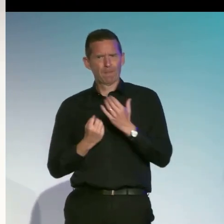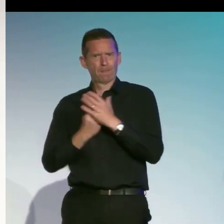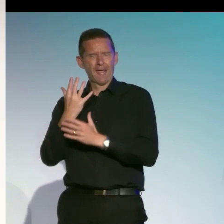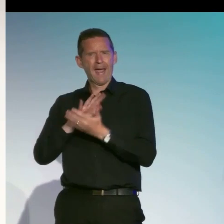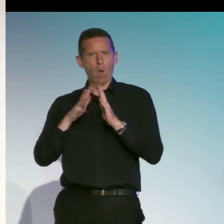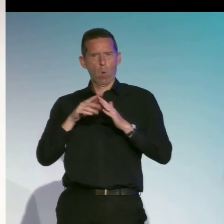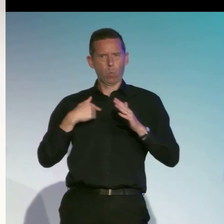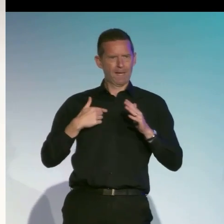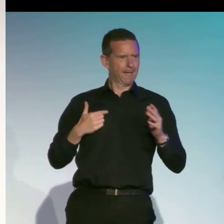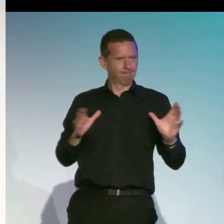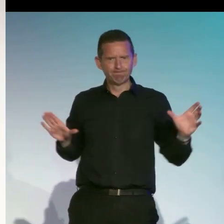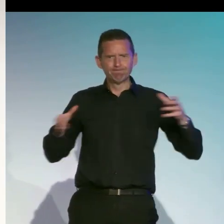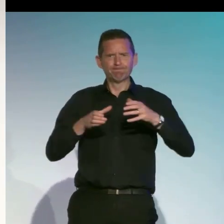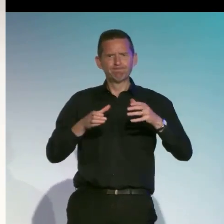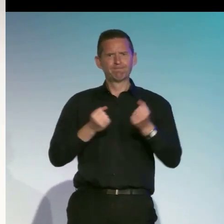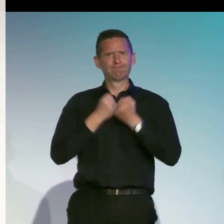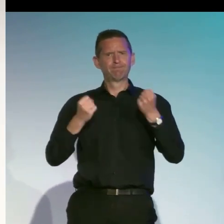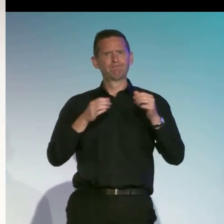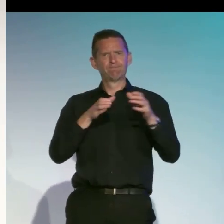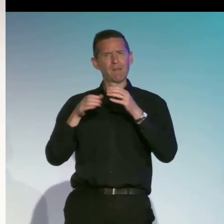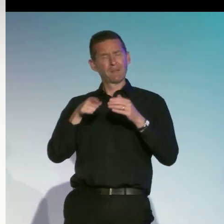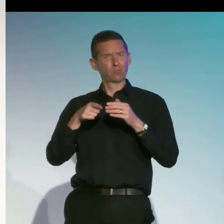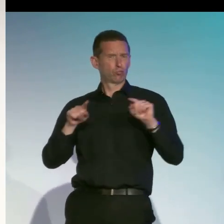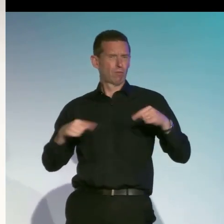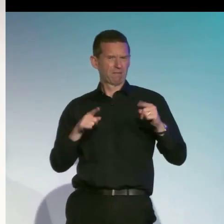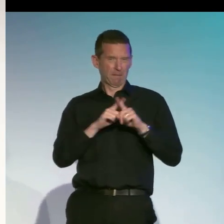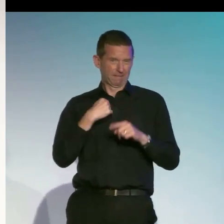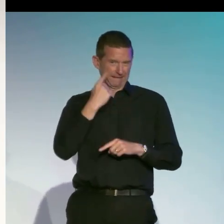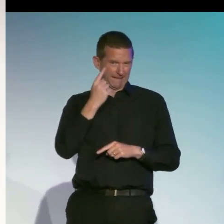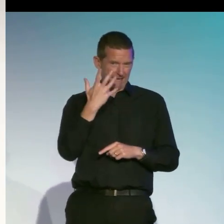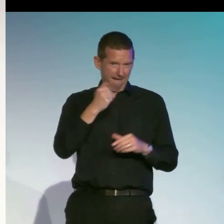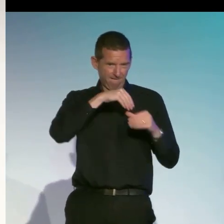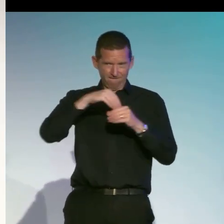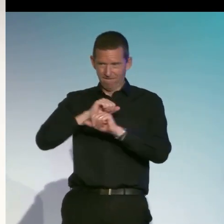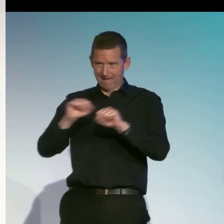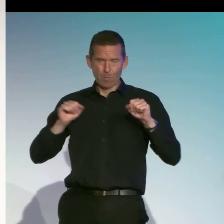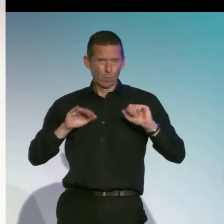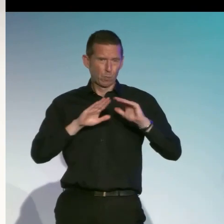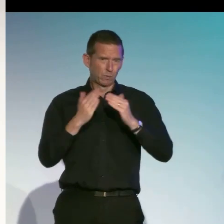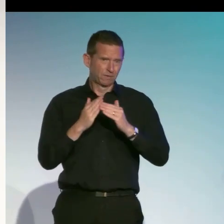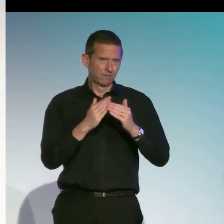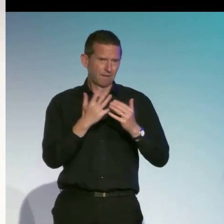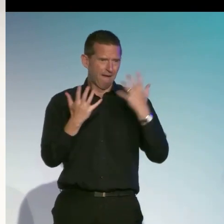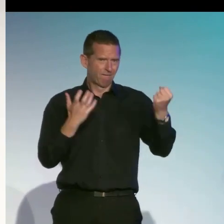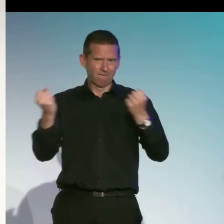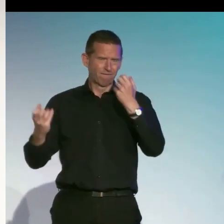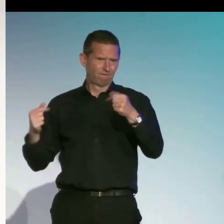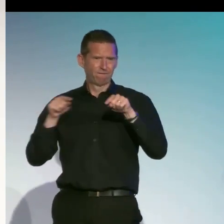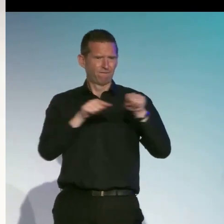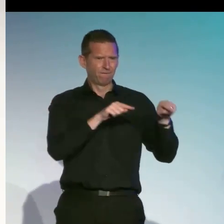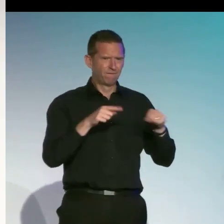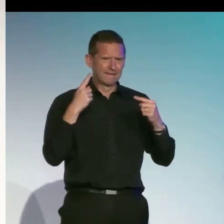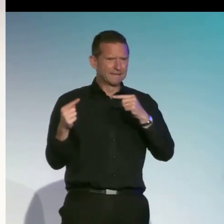those moments, because that can be a real challenge. And we see that within our own communities as well. So I think as we think about